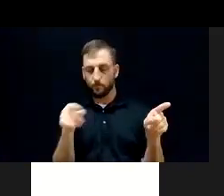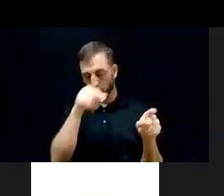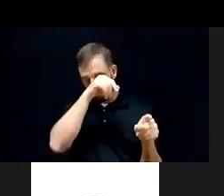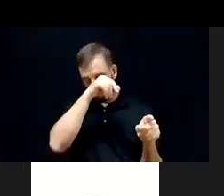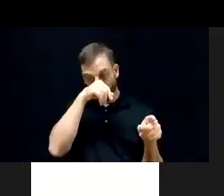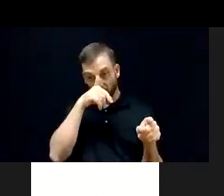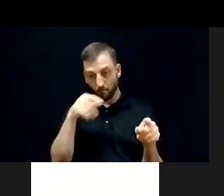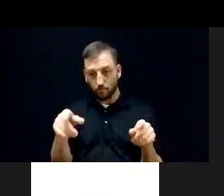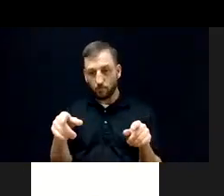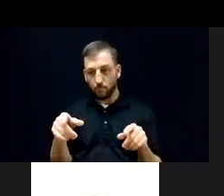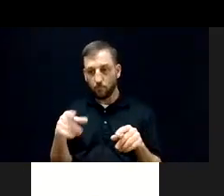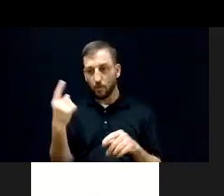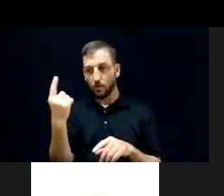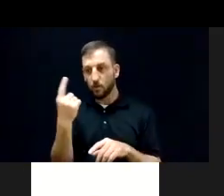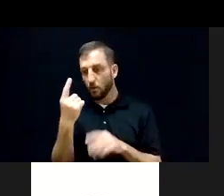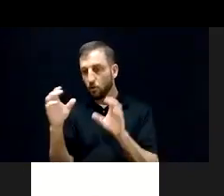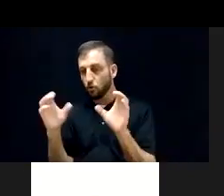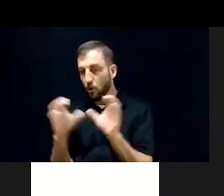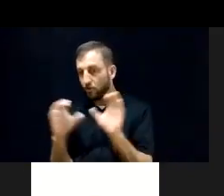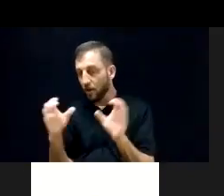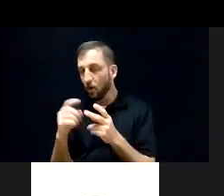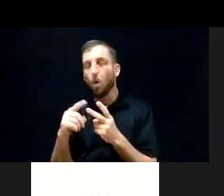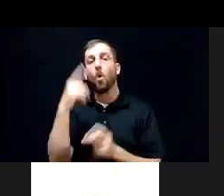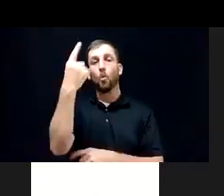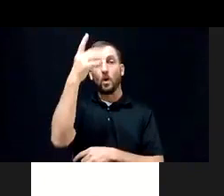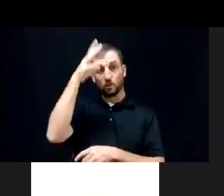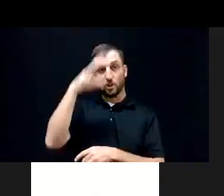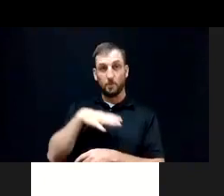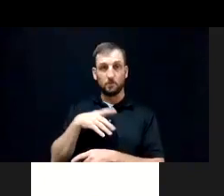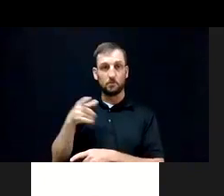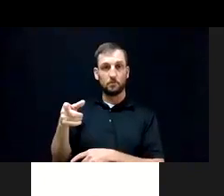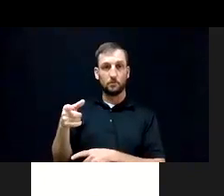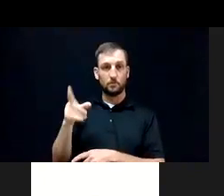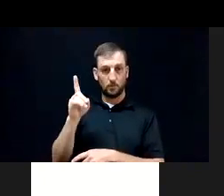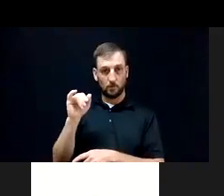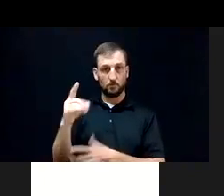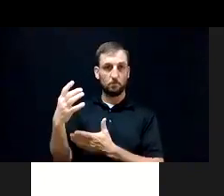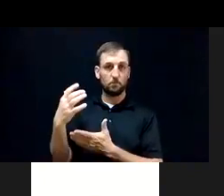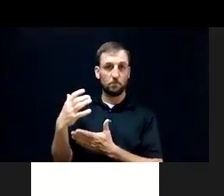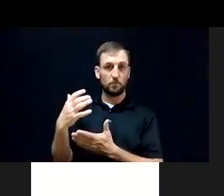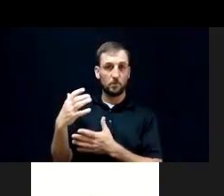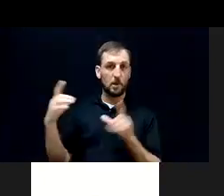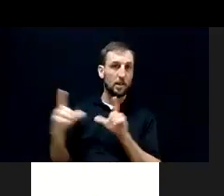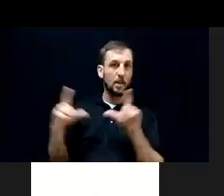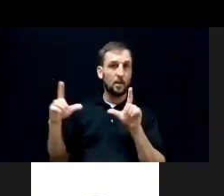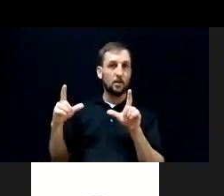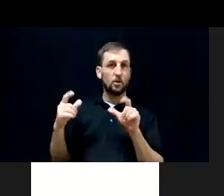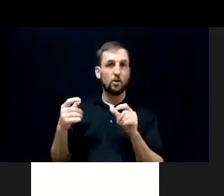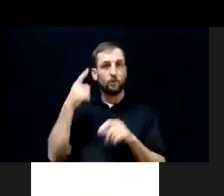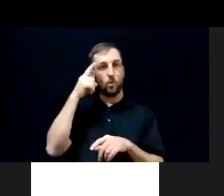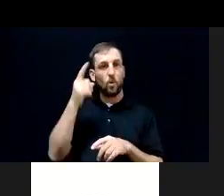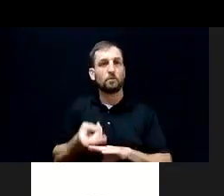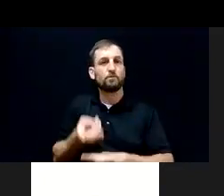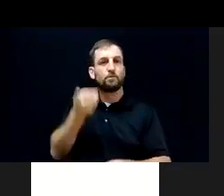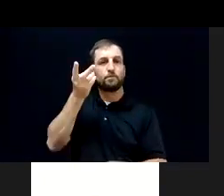no-show certification or we've had one gentleman earn his license to drive a forklift. So we